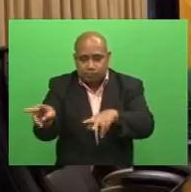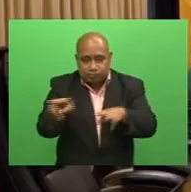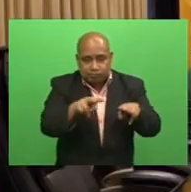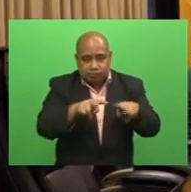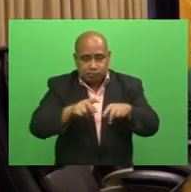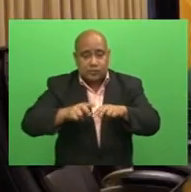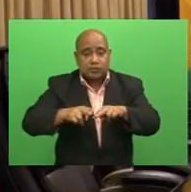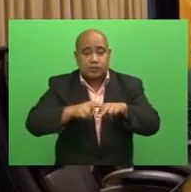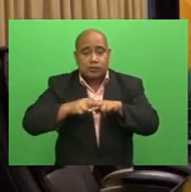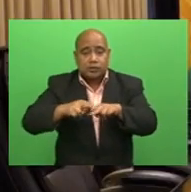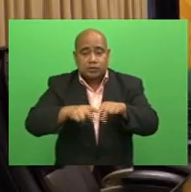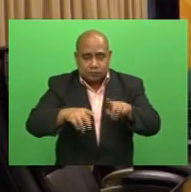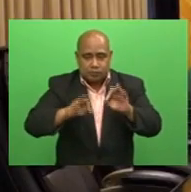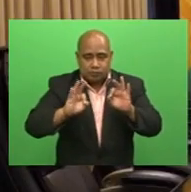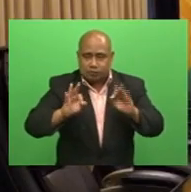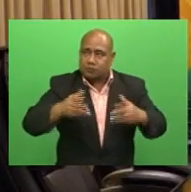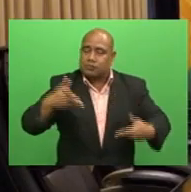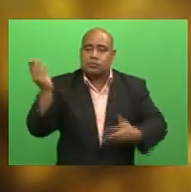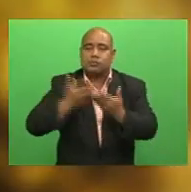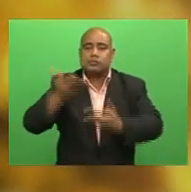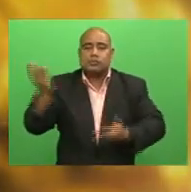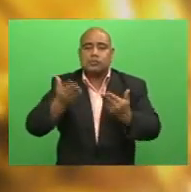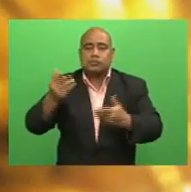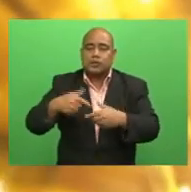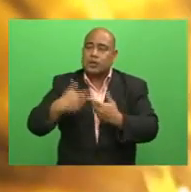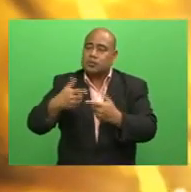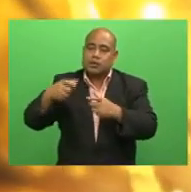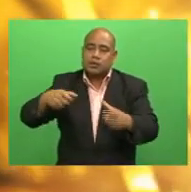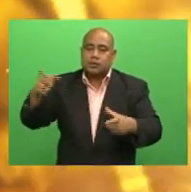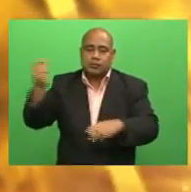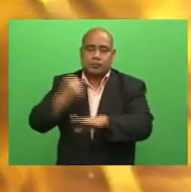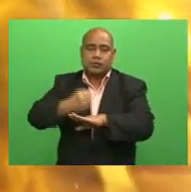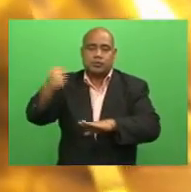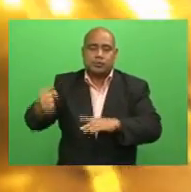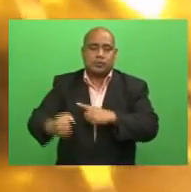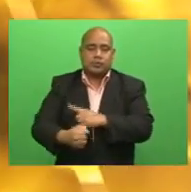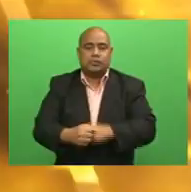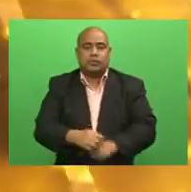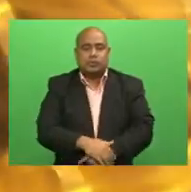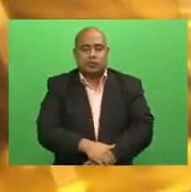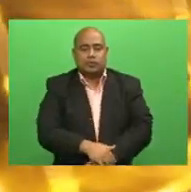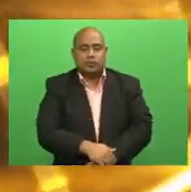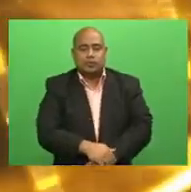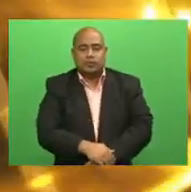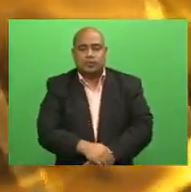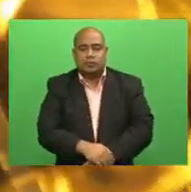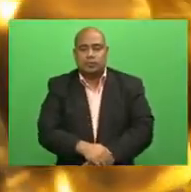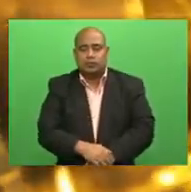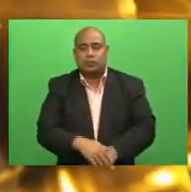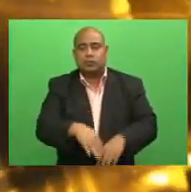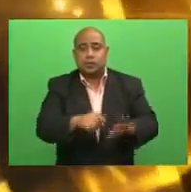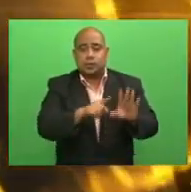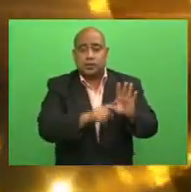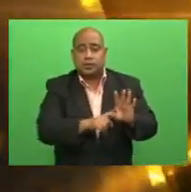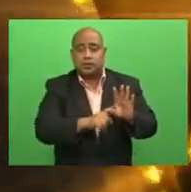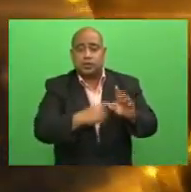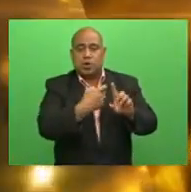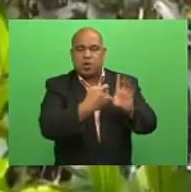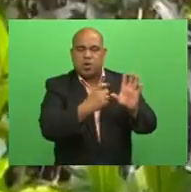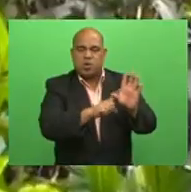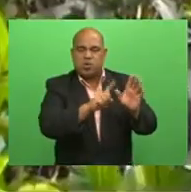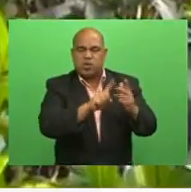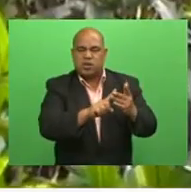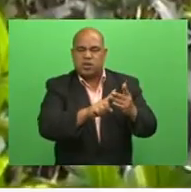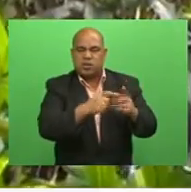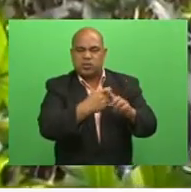our major stakeholders, which is government. Meanwhile, the annual Cool Film Awards have been cancelled, and Film Fiji is looking